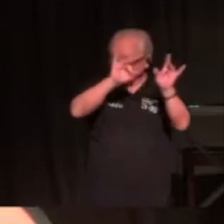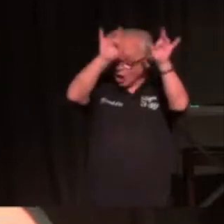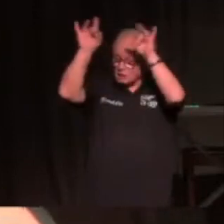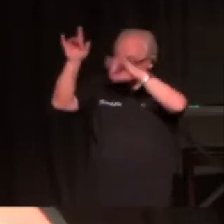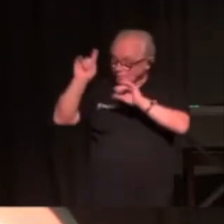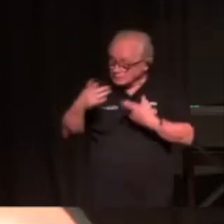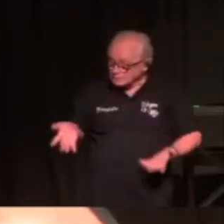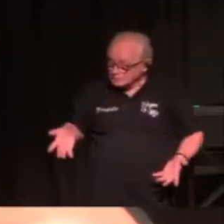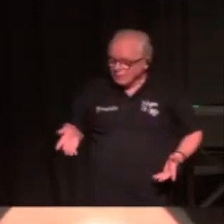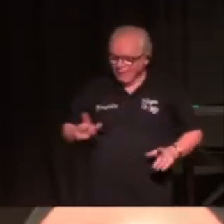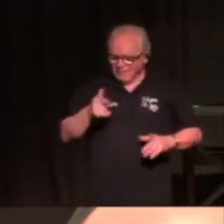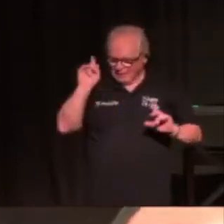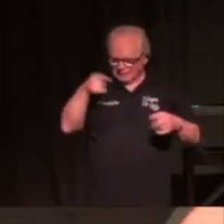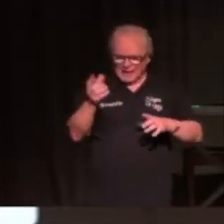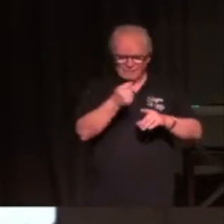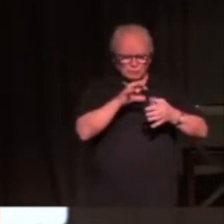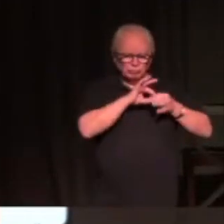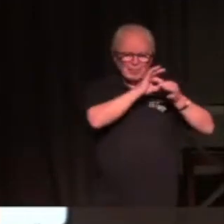And not only that, you can't have a relationship